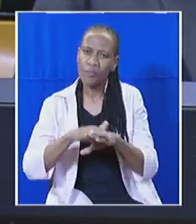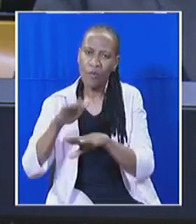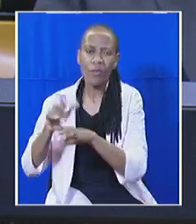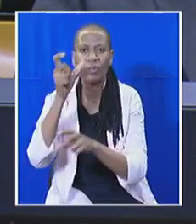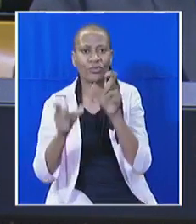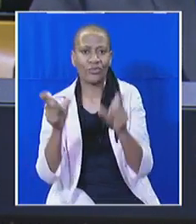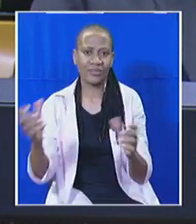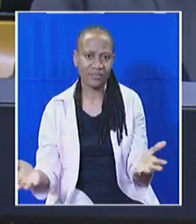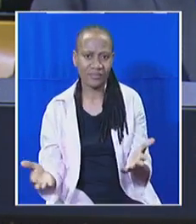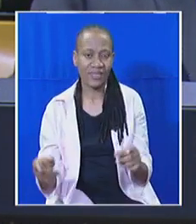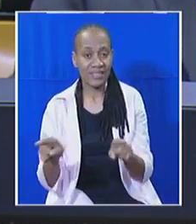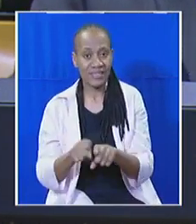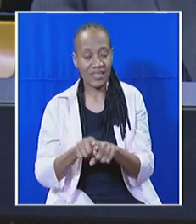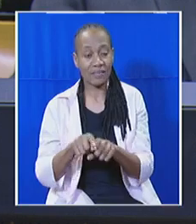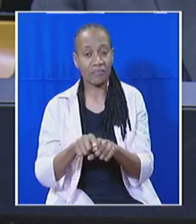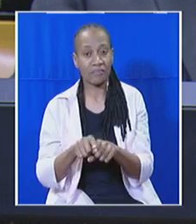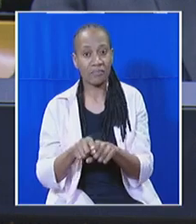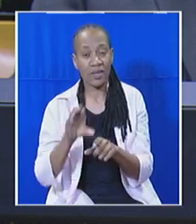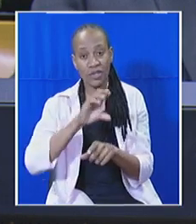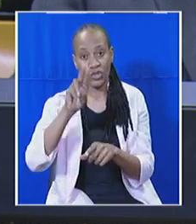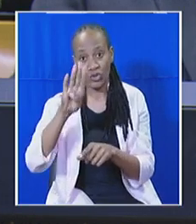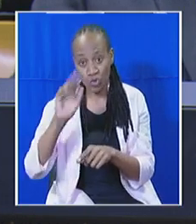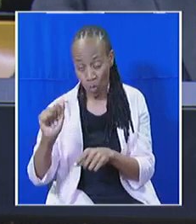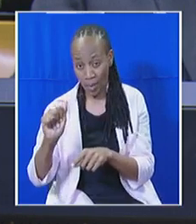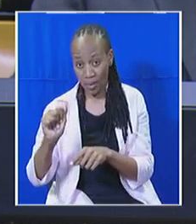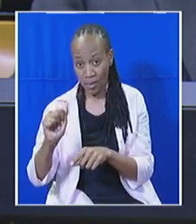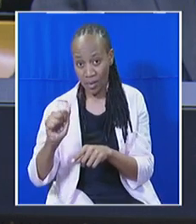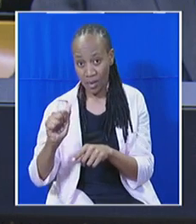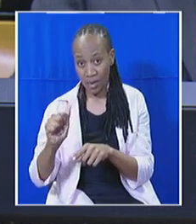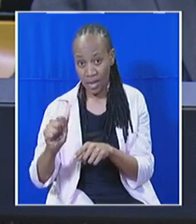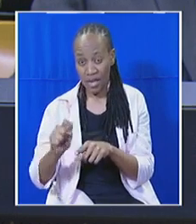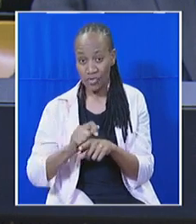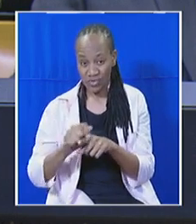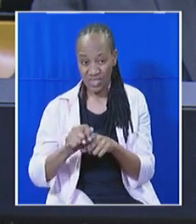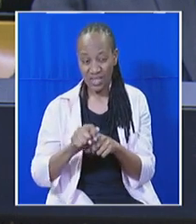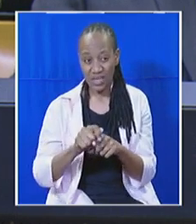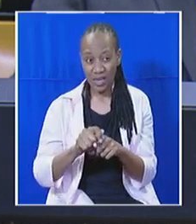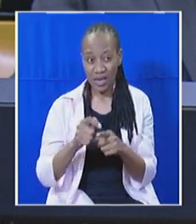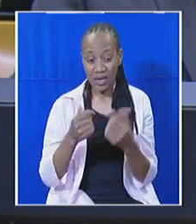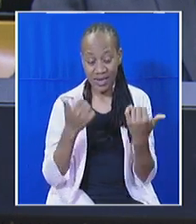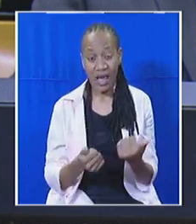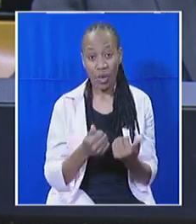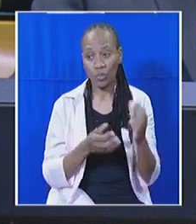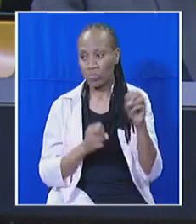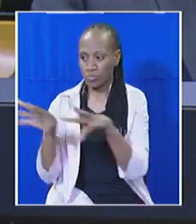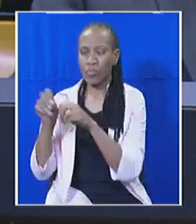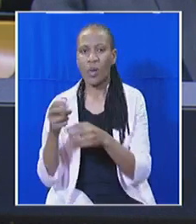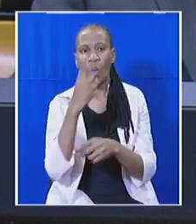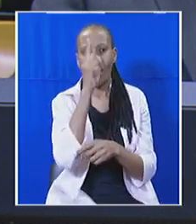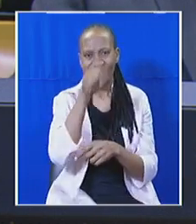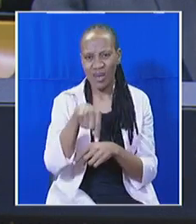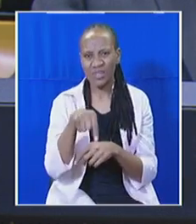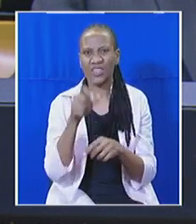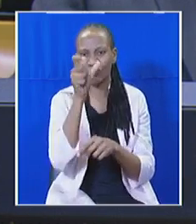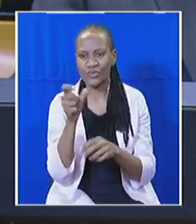dramatically increased the students training in Cuba from the 60 and the 80 that we used to send to 1,000. We are also trying